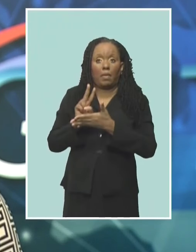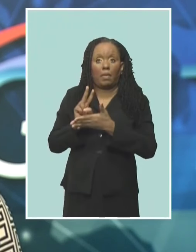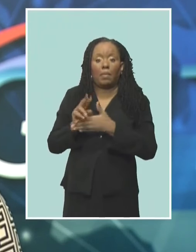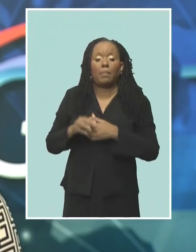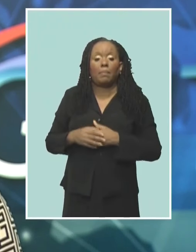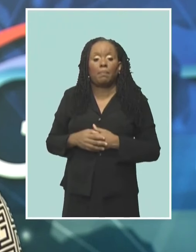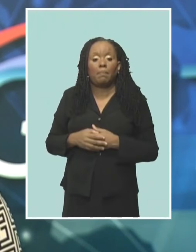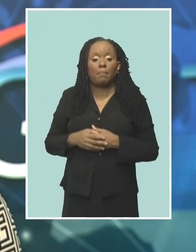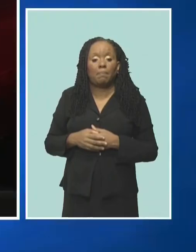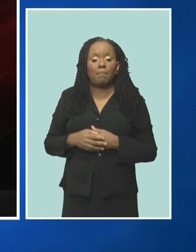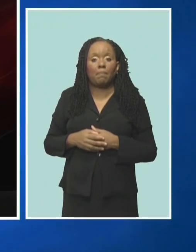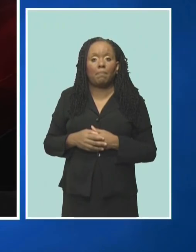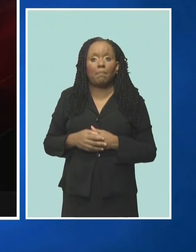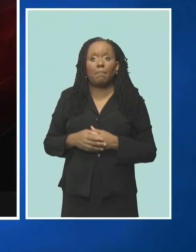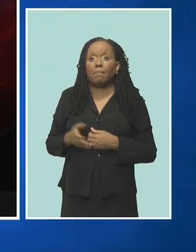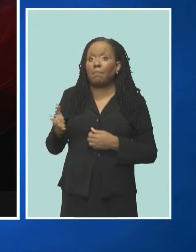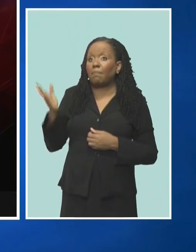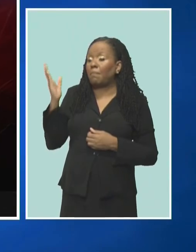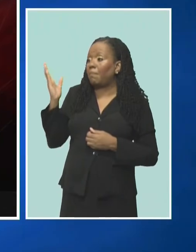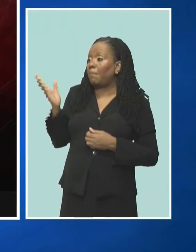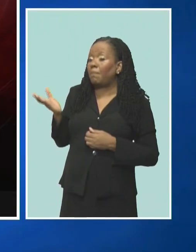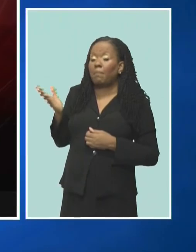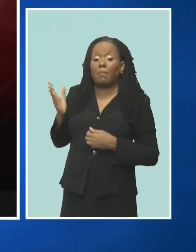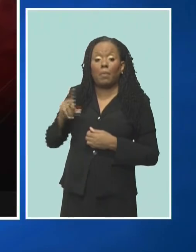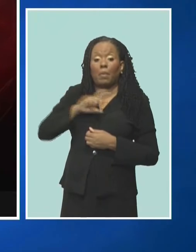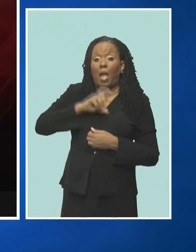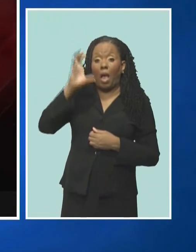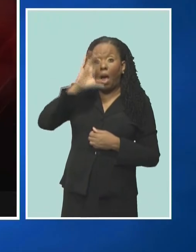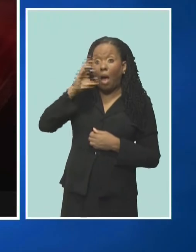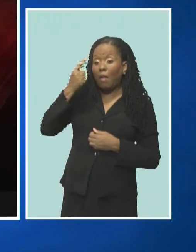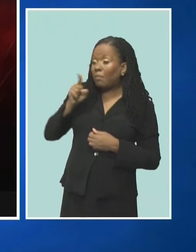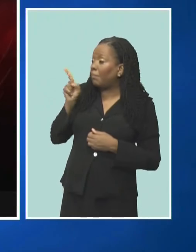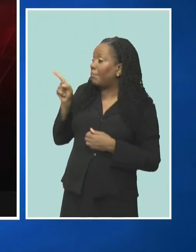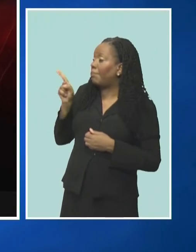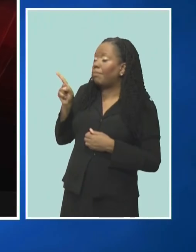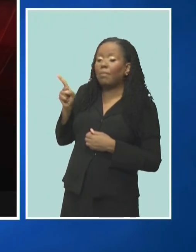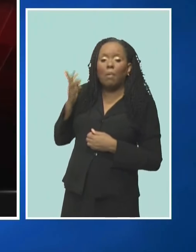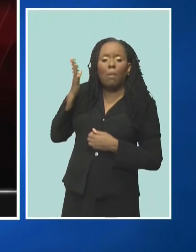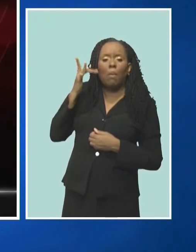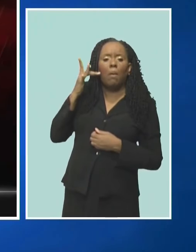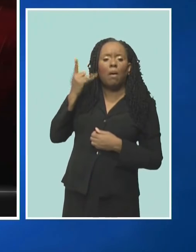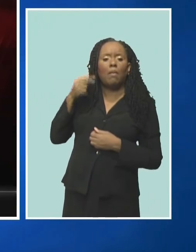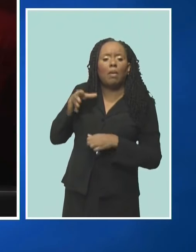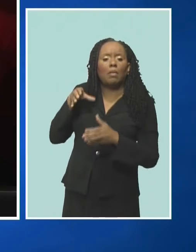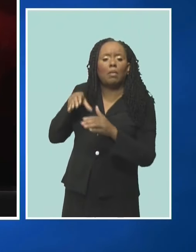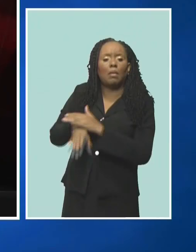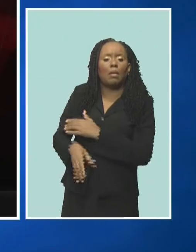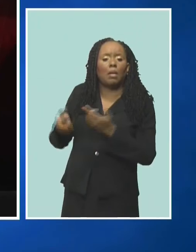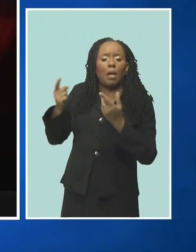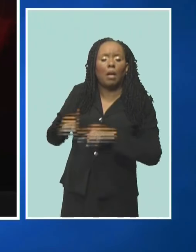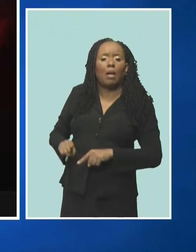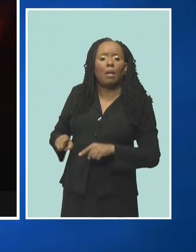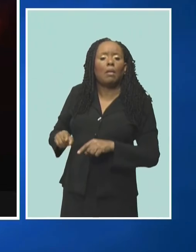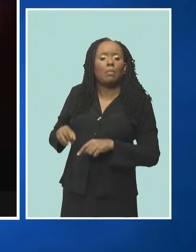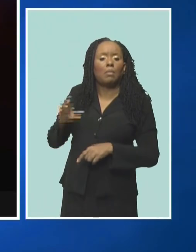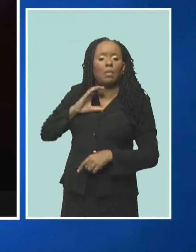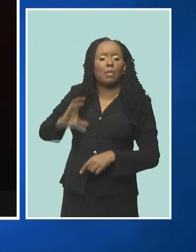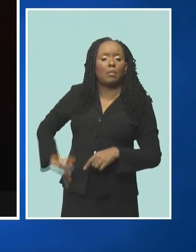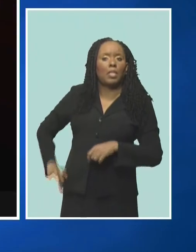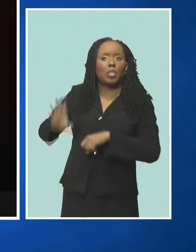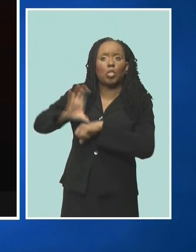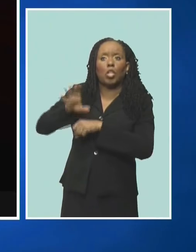He's been deemed a person of interest and is wanted for questioning in connection with a criminal matter which occurred in the Christchurch